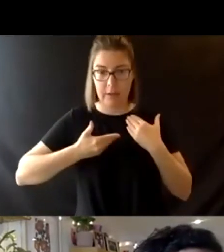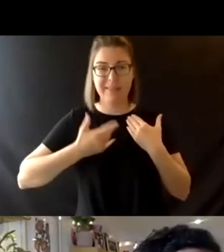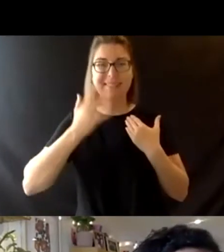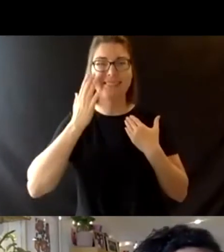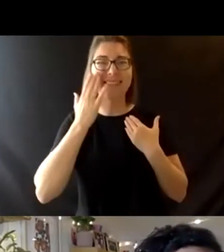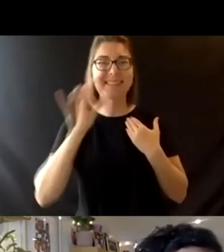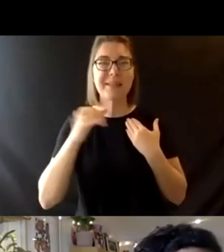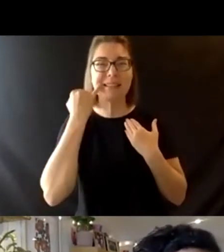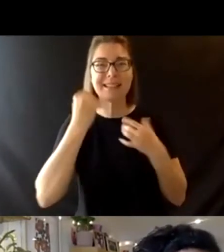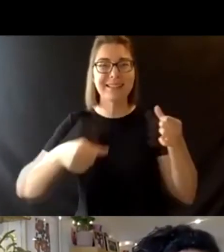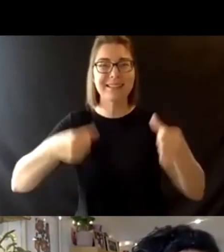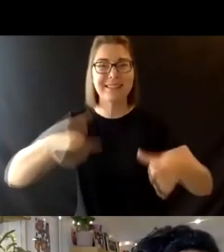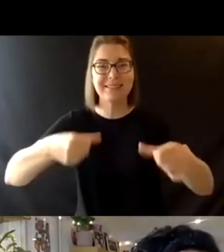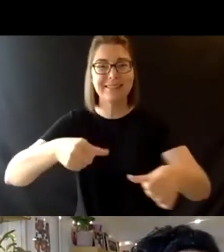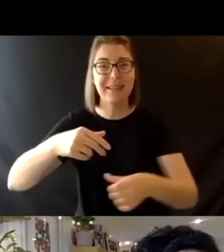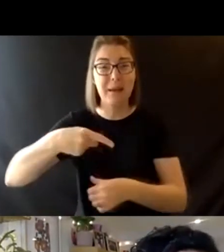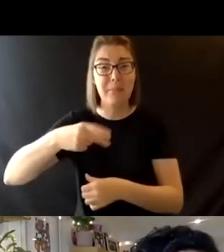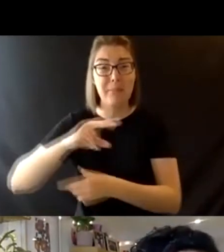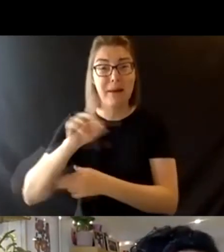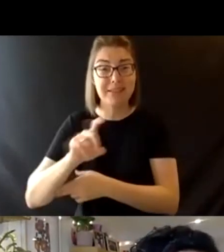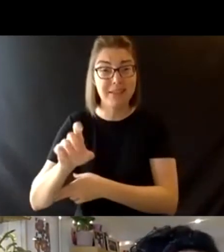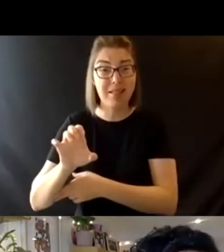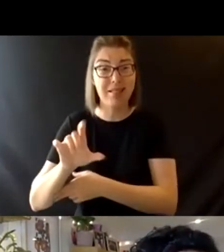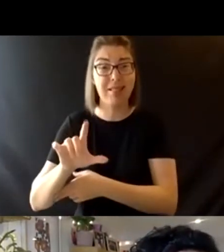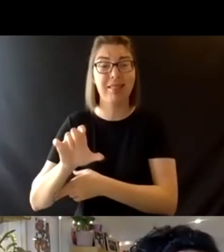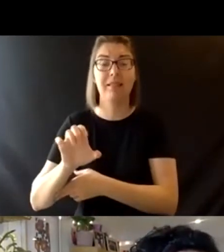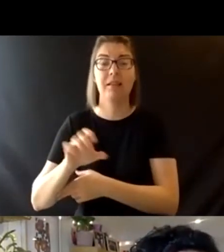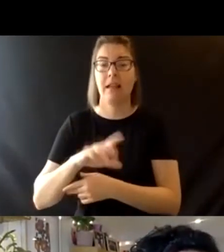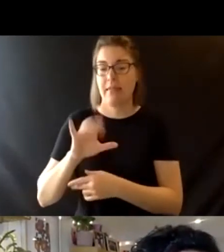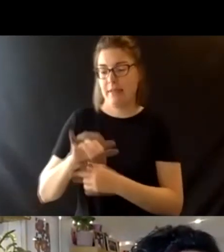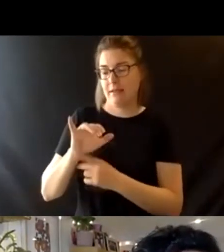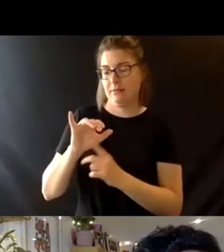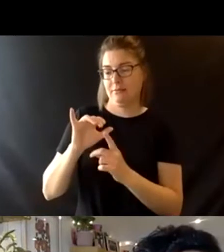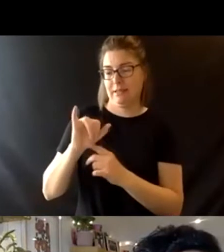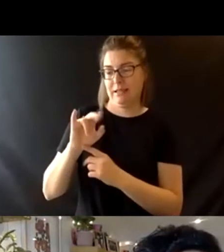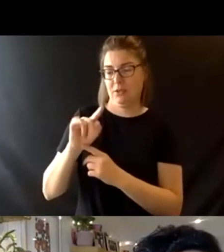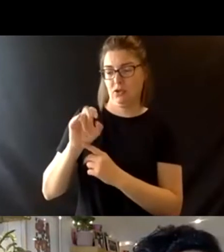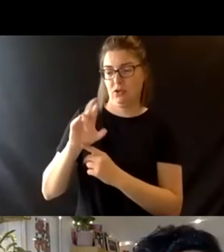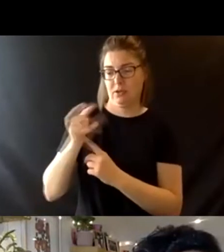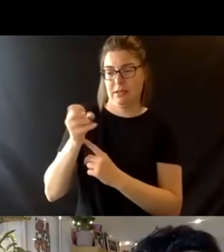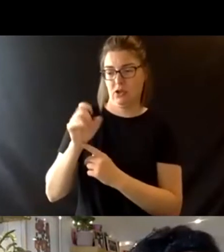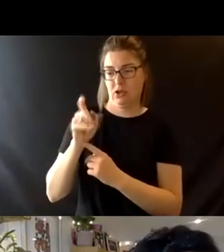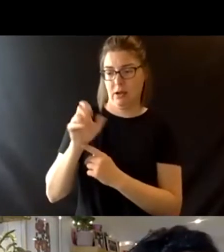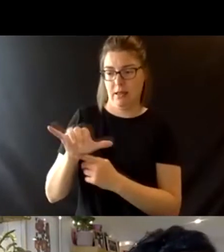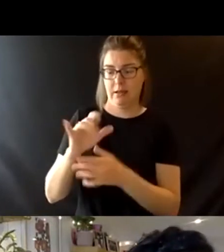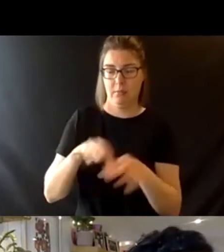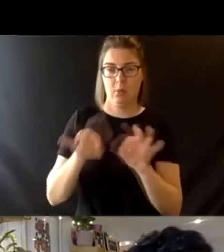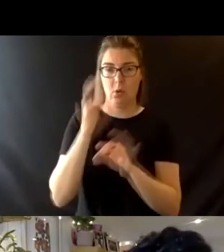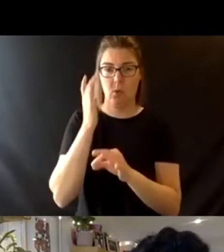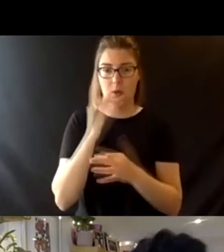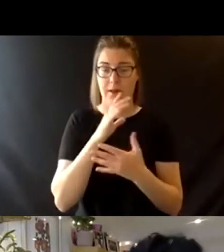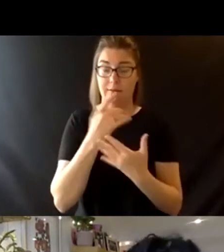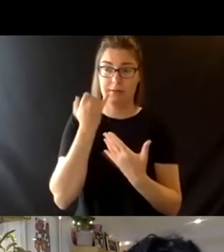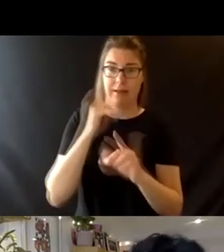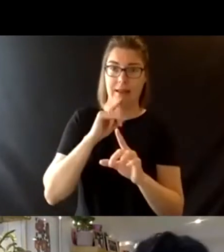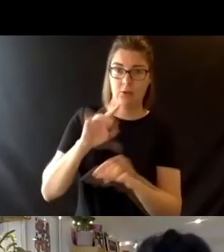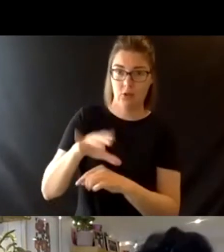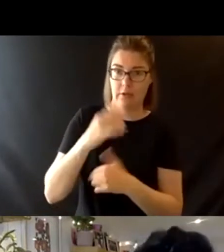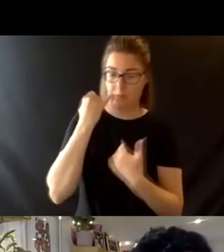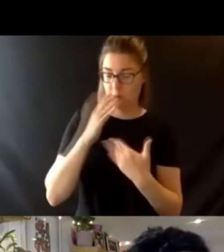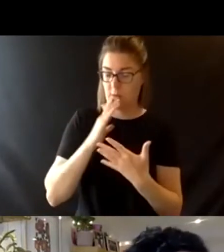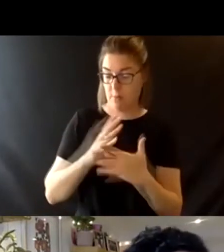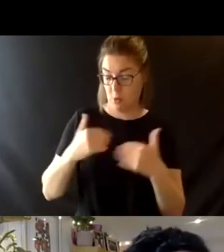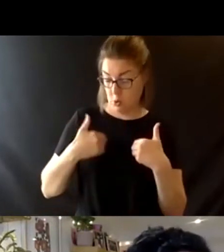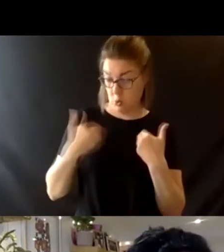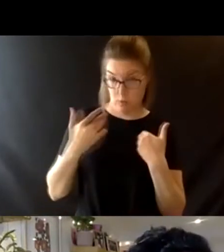puzzles. And intersectionality is important because a lot of the time when we talk about, to answer the question, talk about youth and stuff